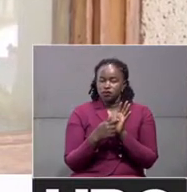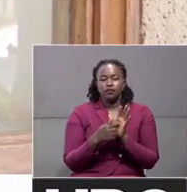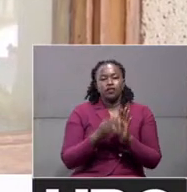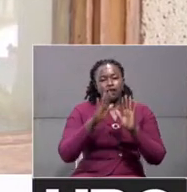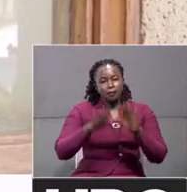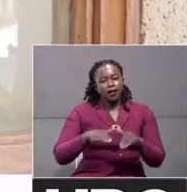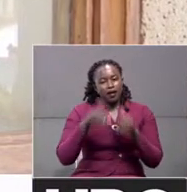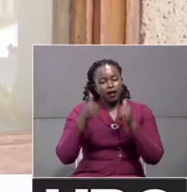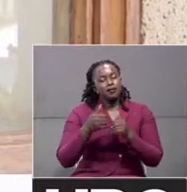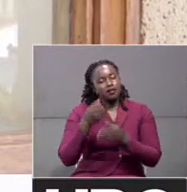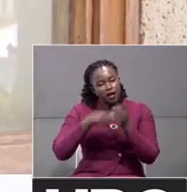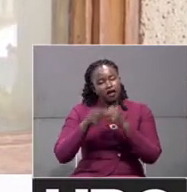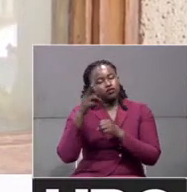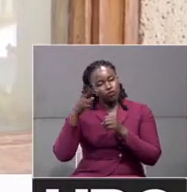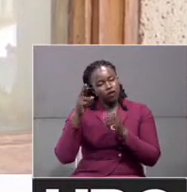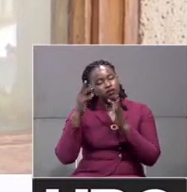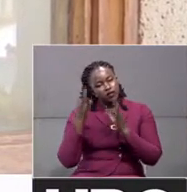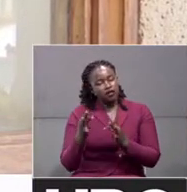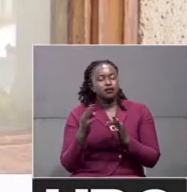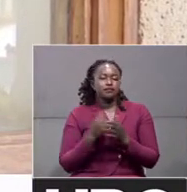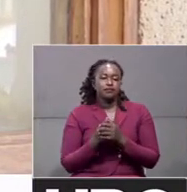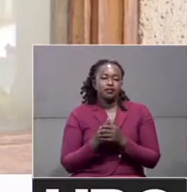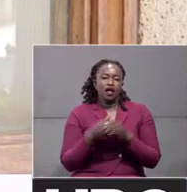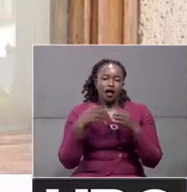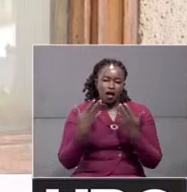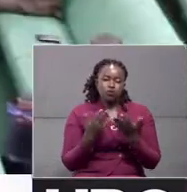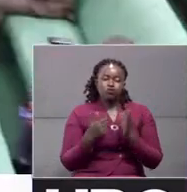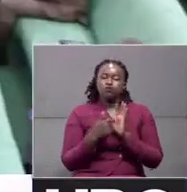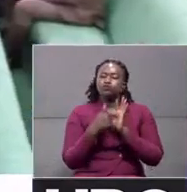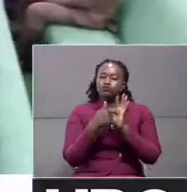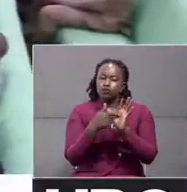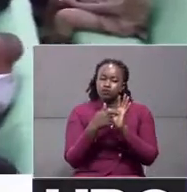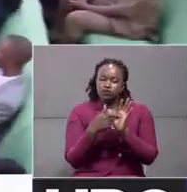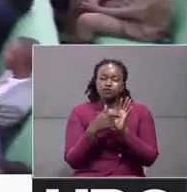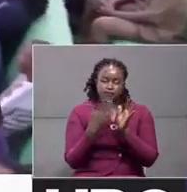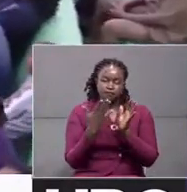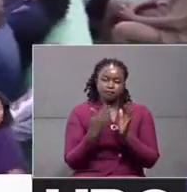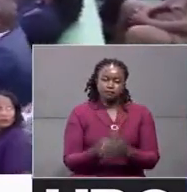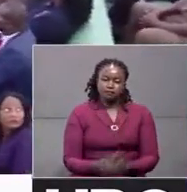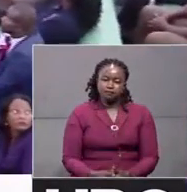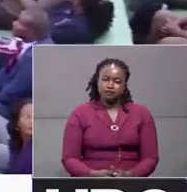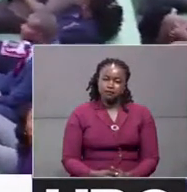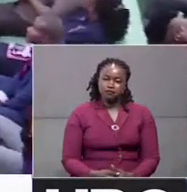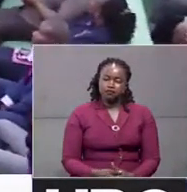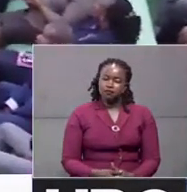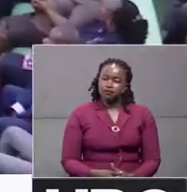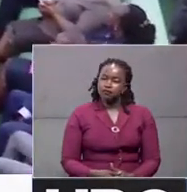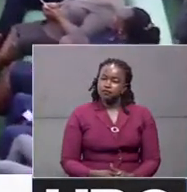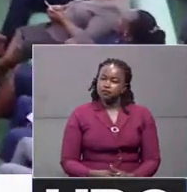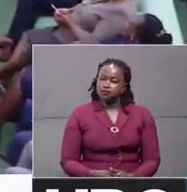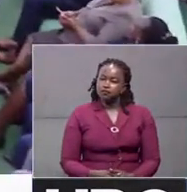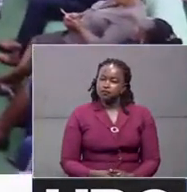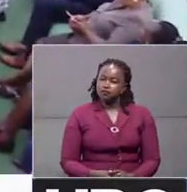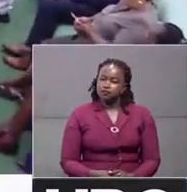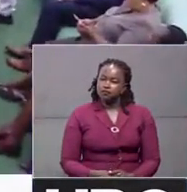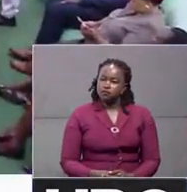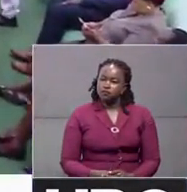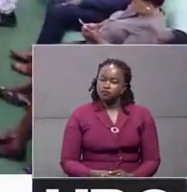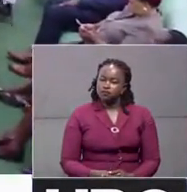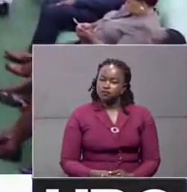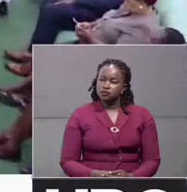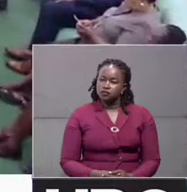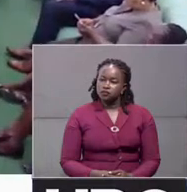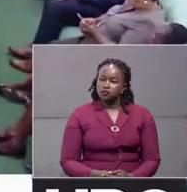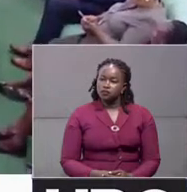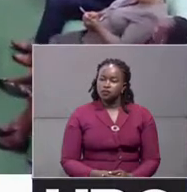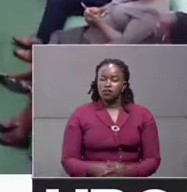Parliament did the right thing by showing. From Moyo District, so they came to see me in my office. Our